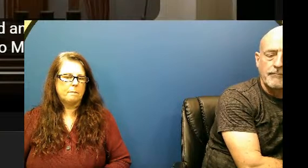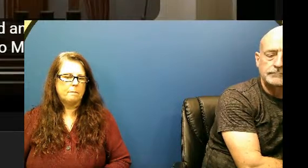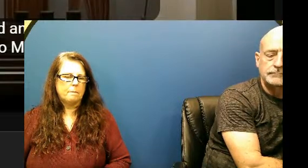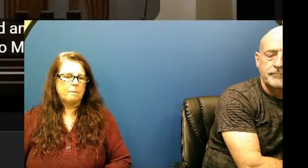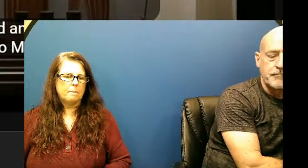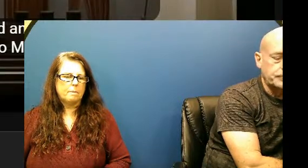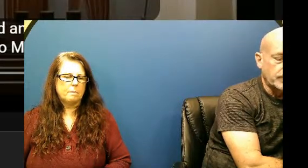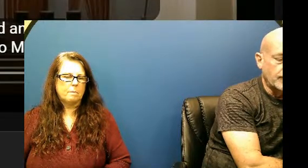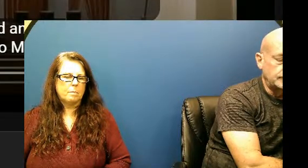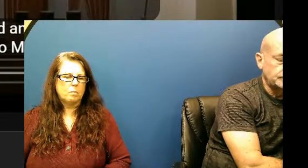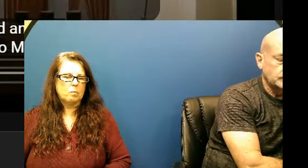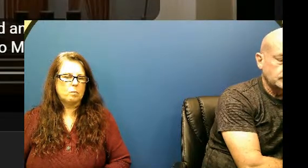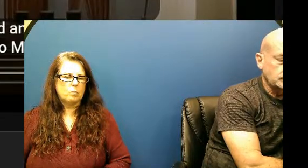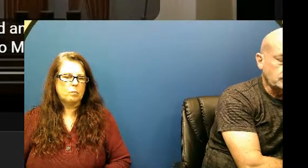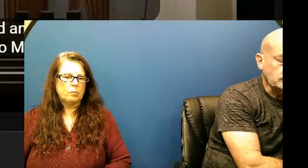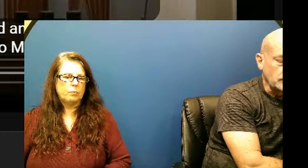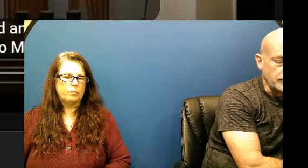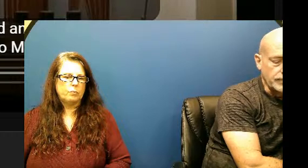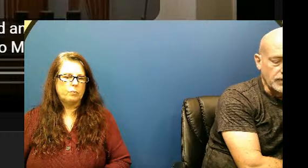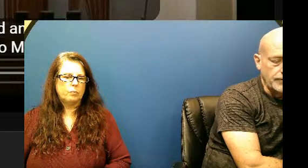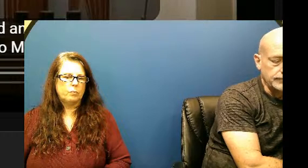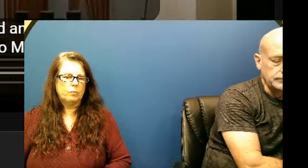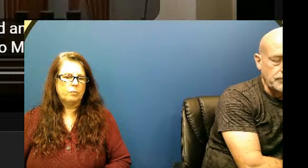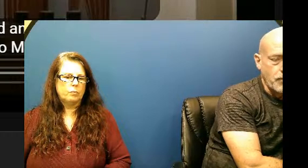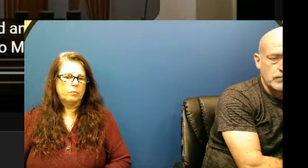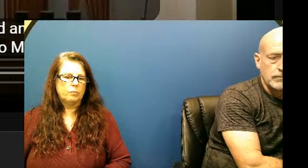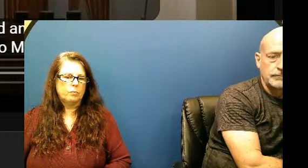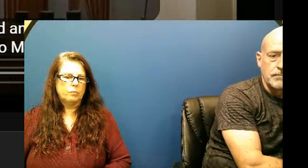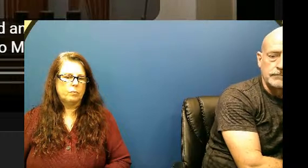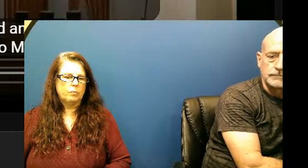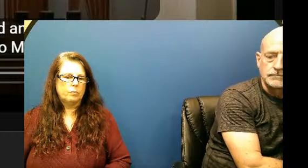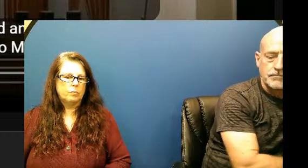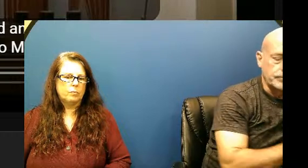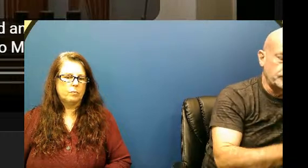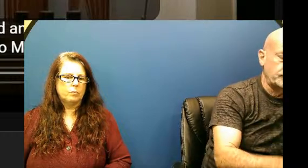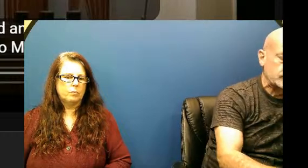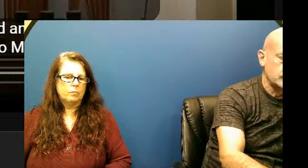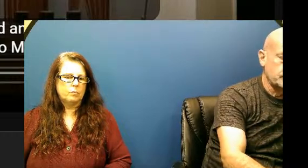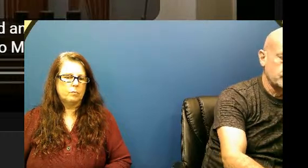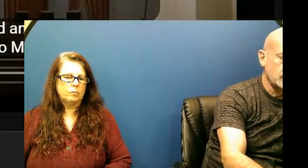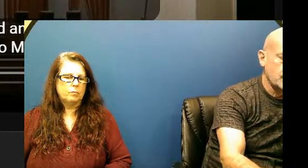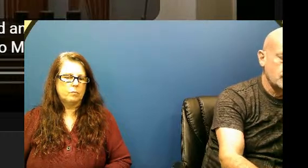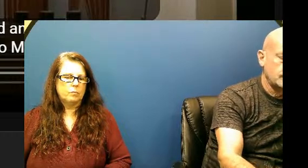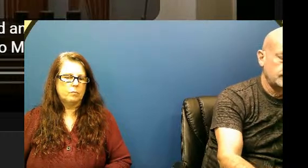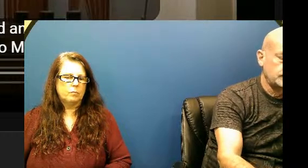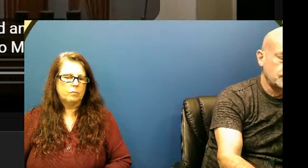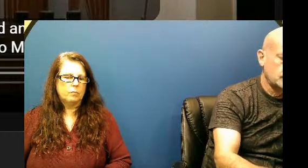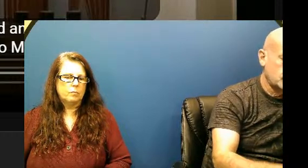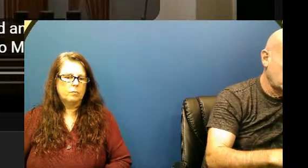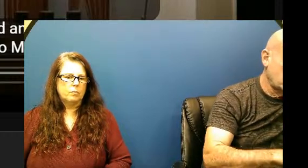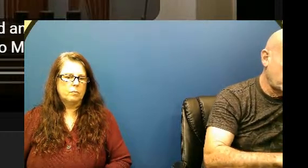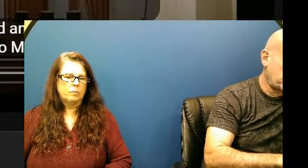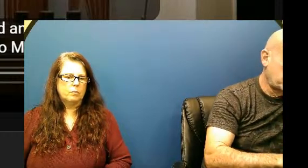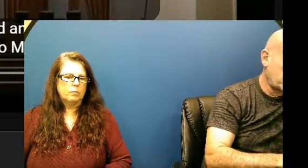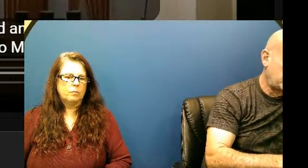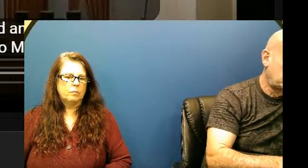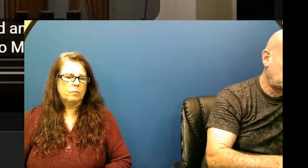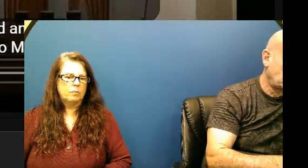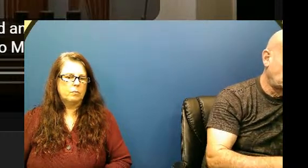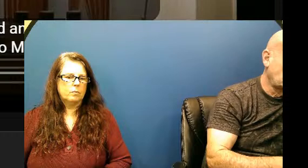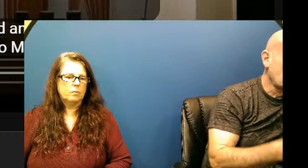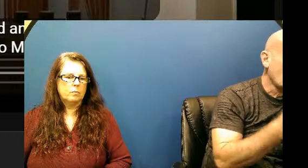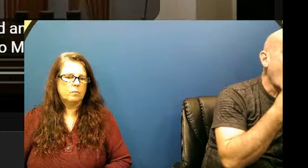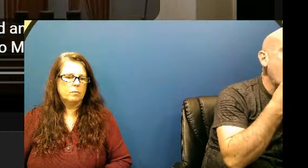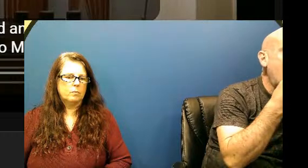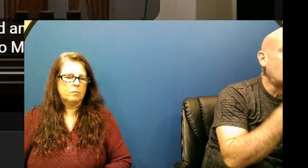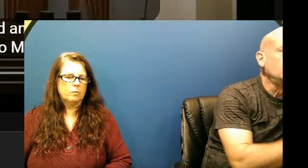images shared? Is content being shared between users? Is it being created and posted in a social media platform? So I don't dispute for